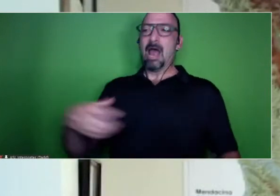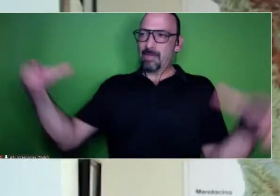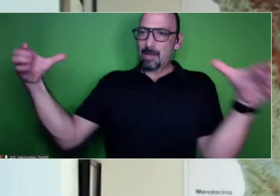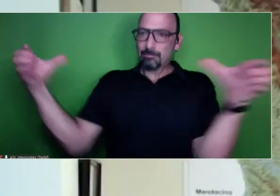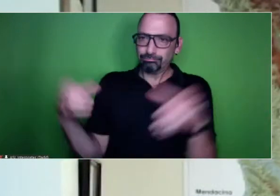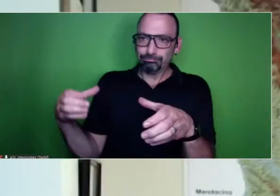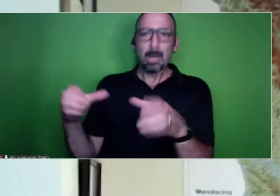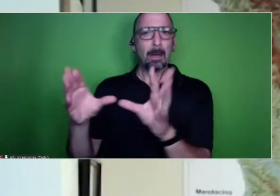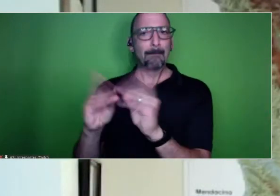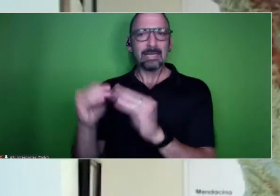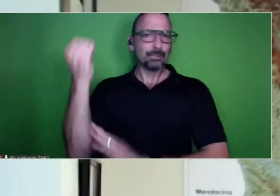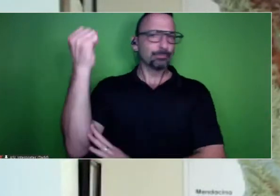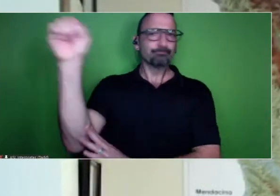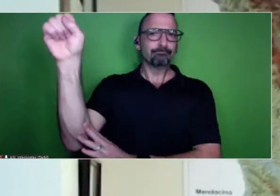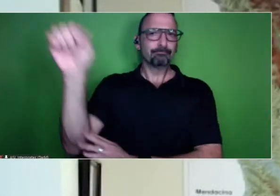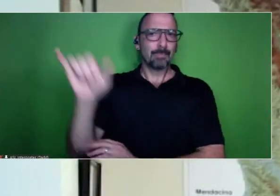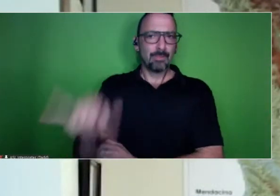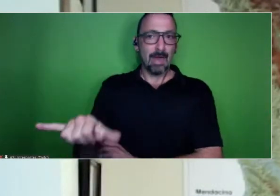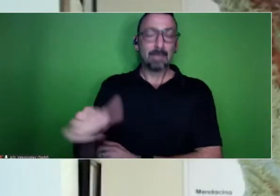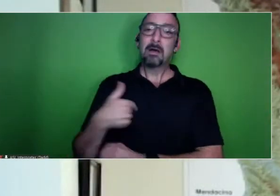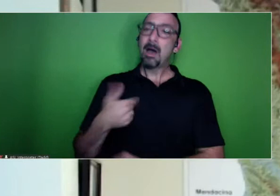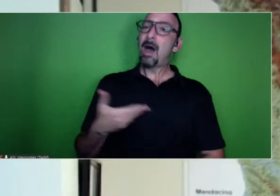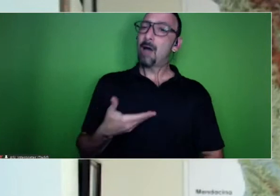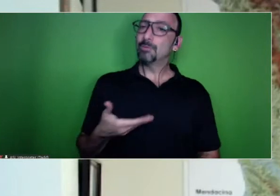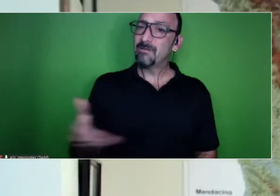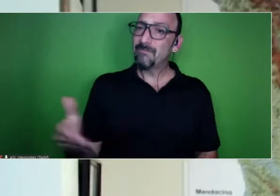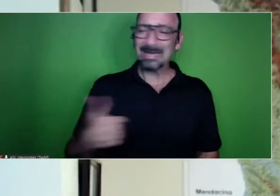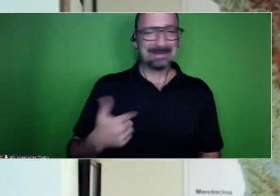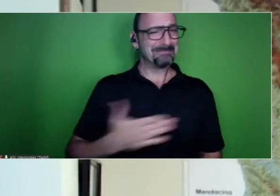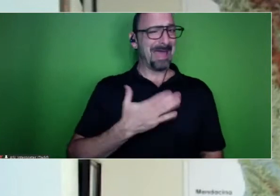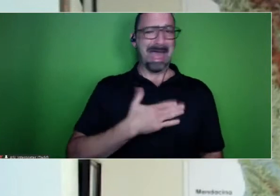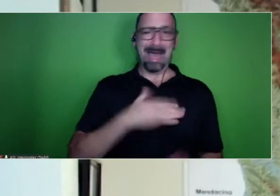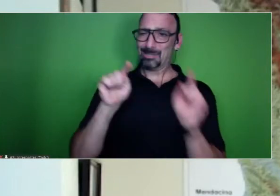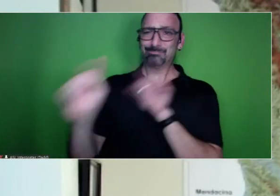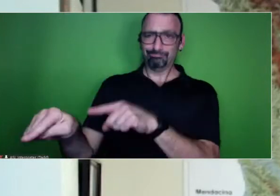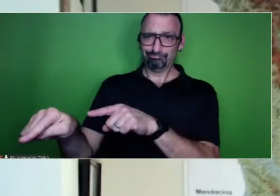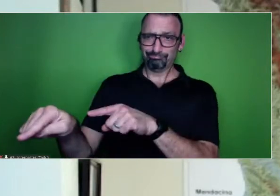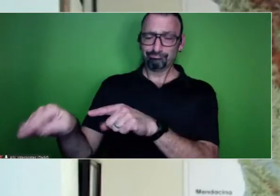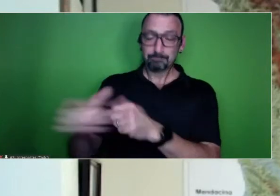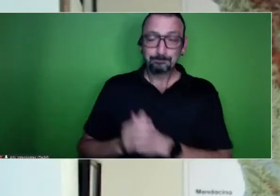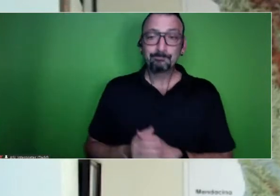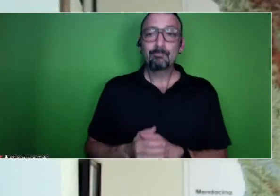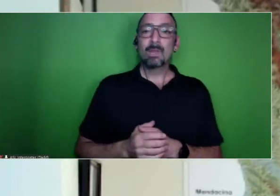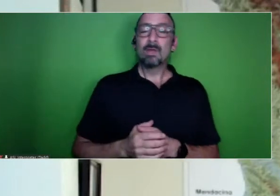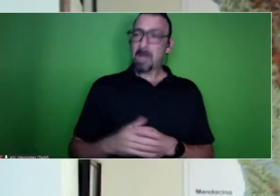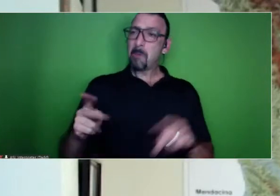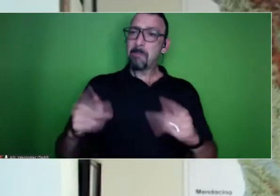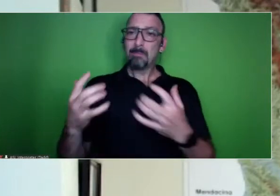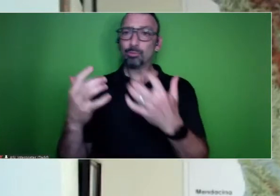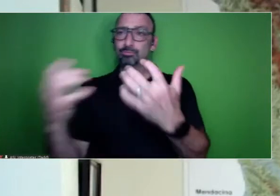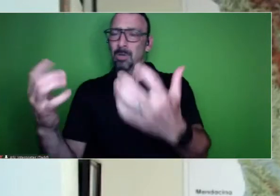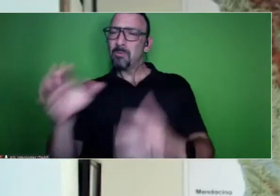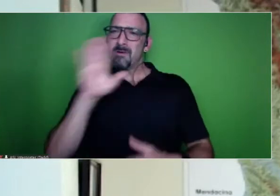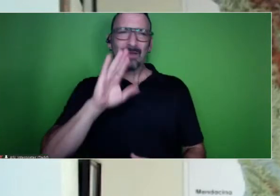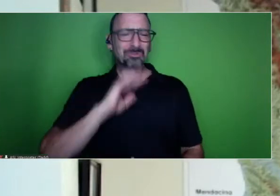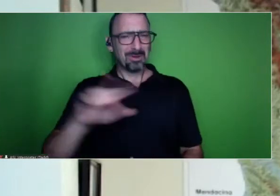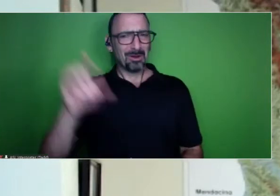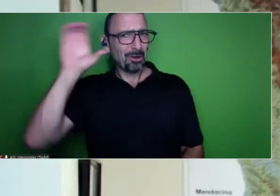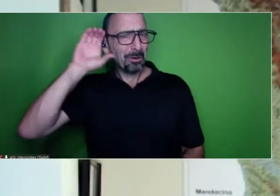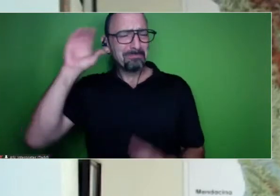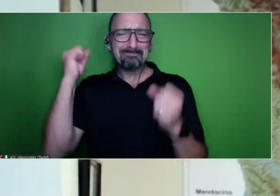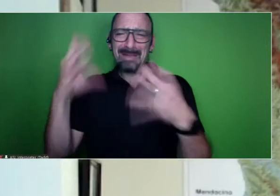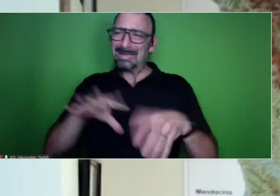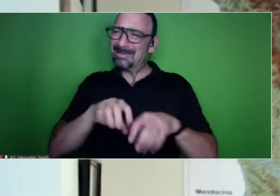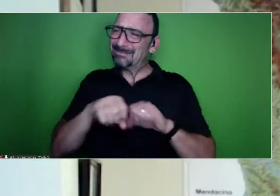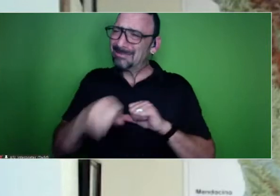out against the order. I was invited and actually gladly attended. There was frustration and heartbreaking stories about how they have